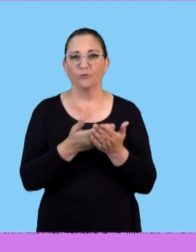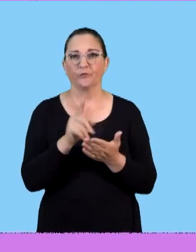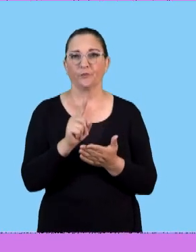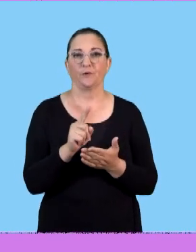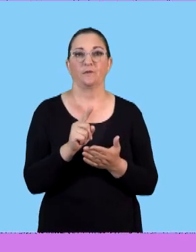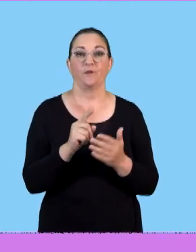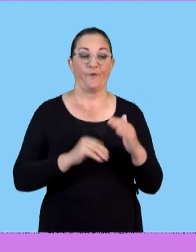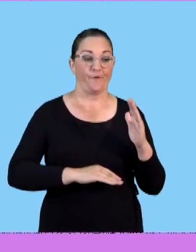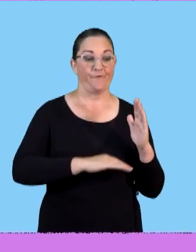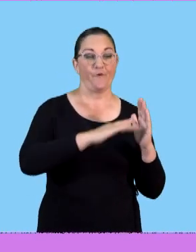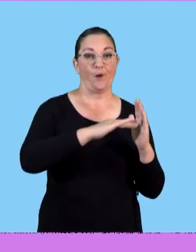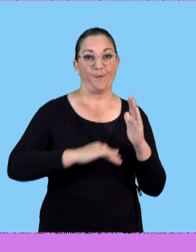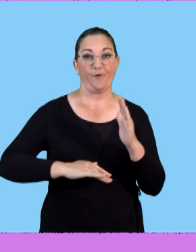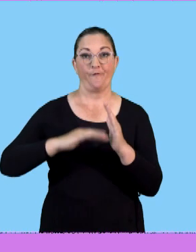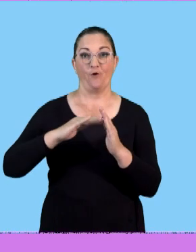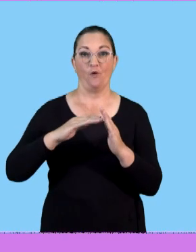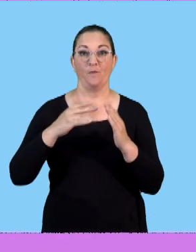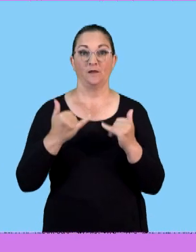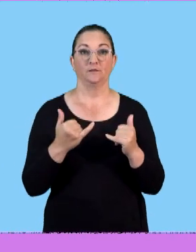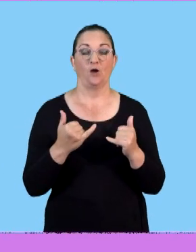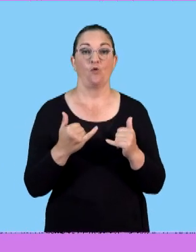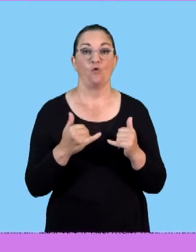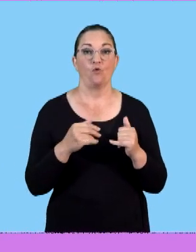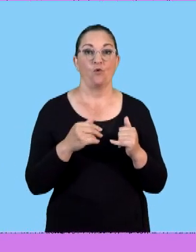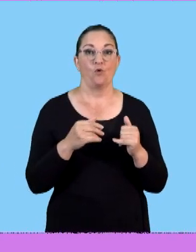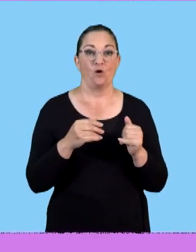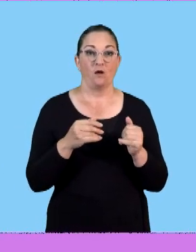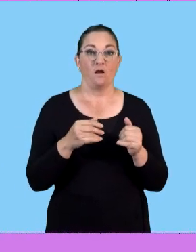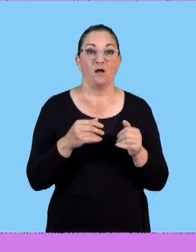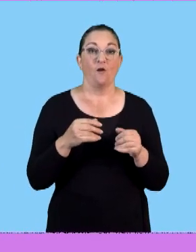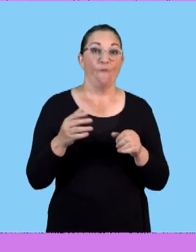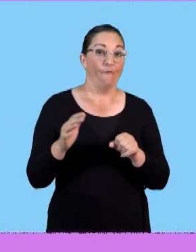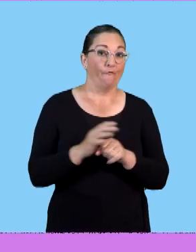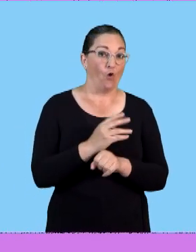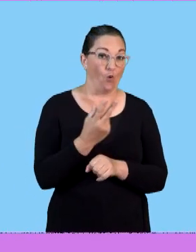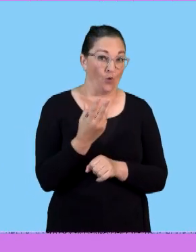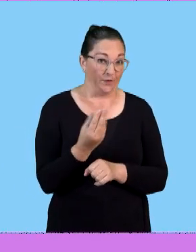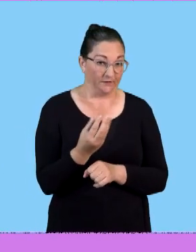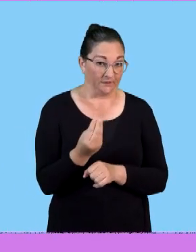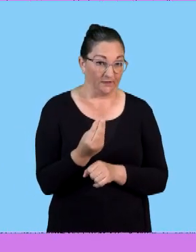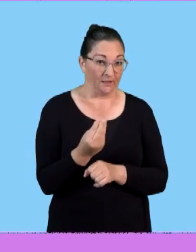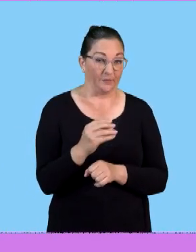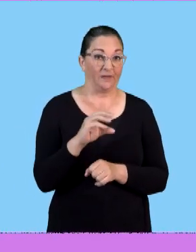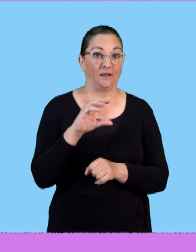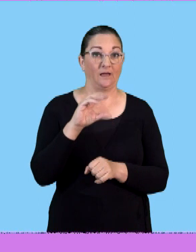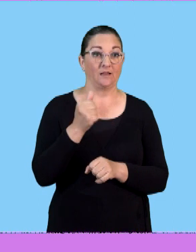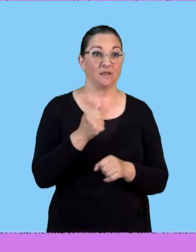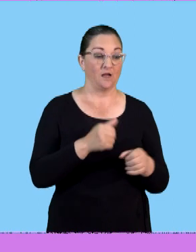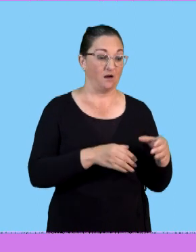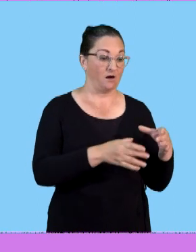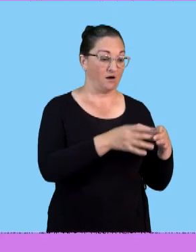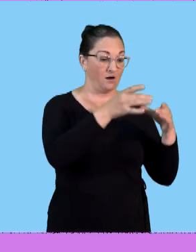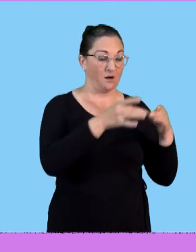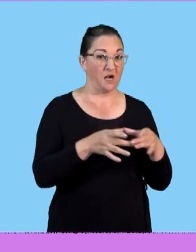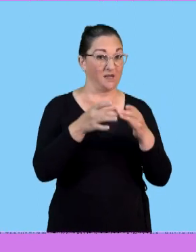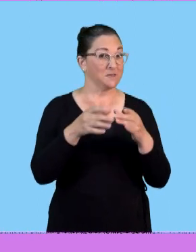prove that if the volume of the bottles is rounded to the nearest whole number, the capacity of the